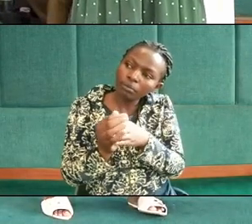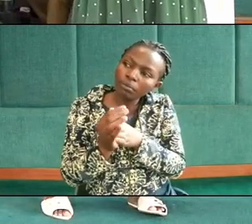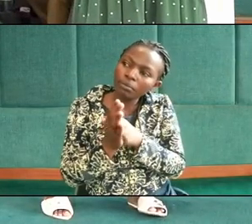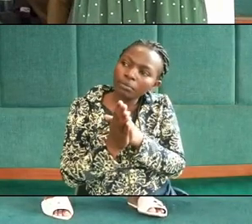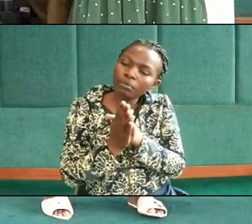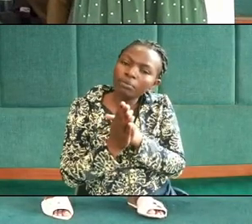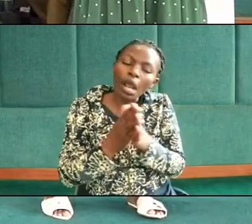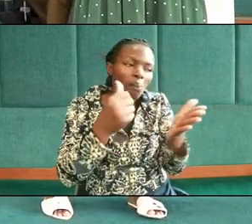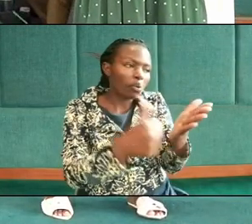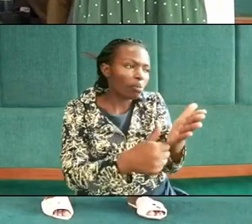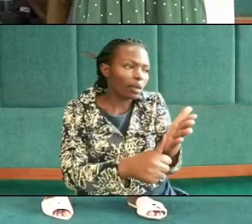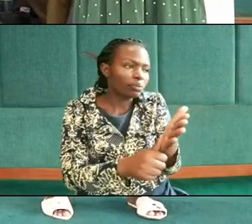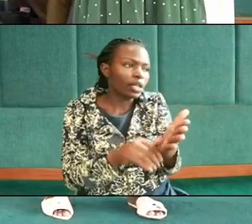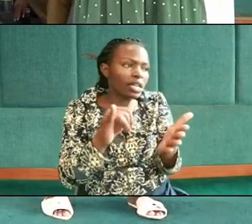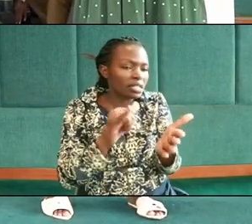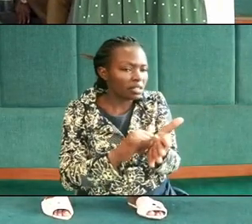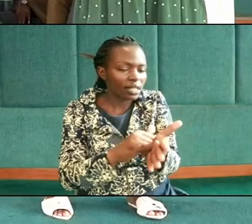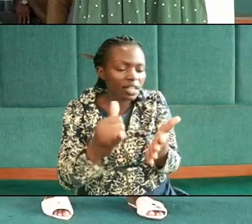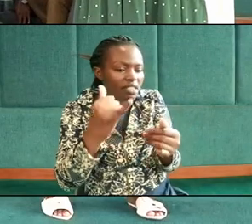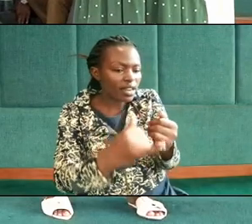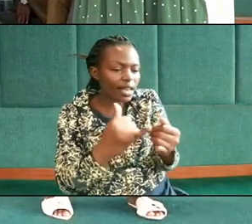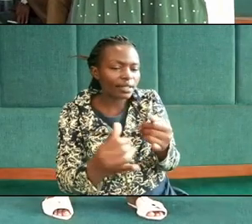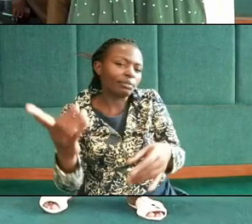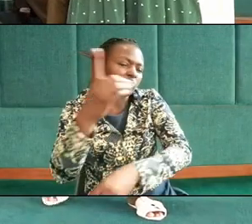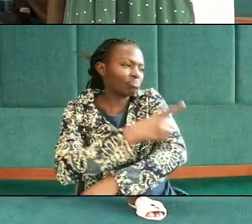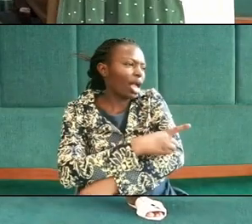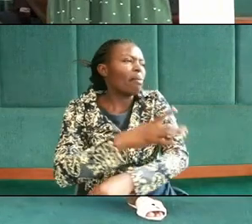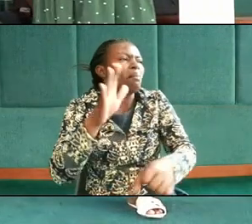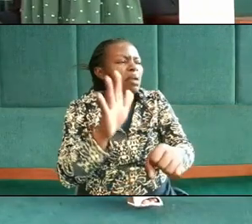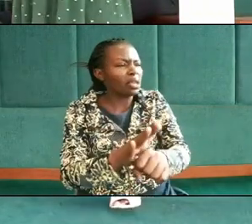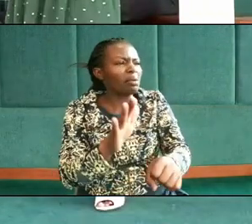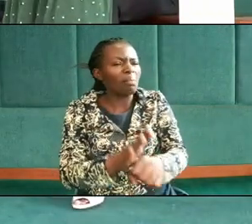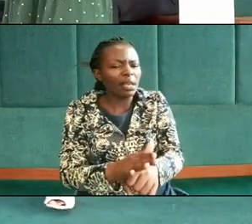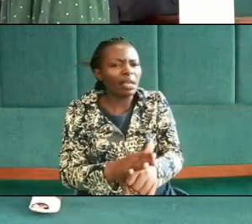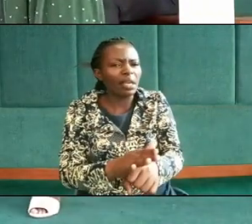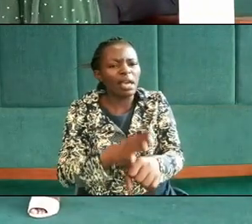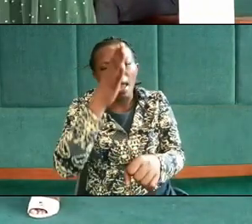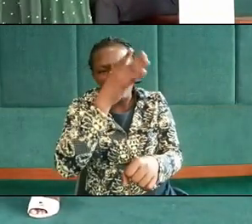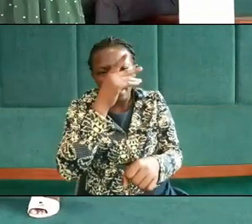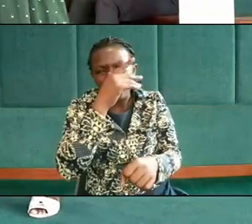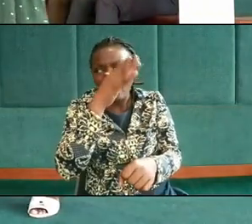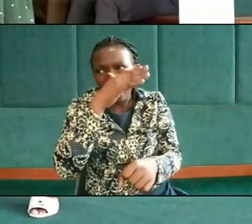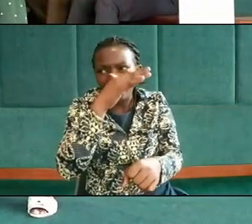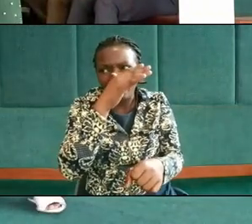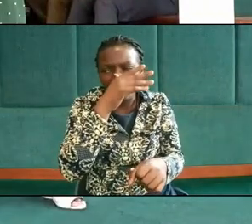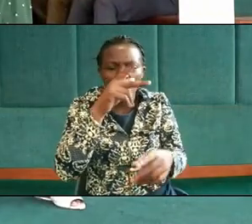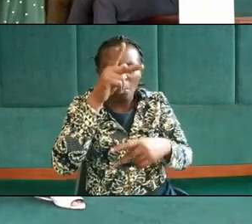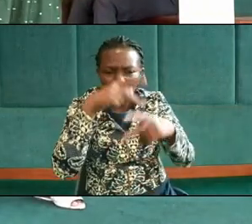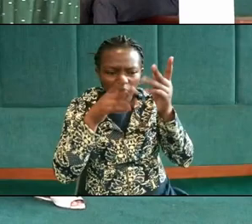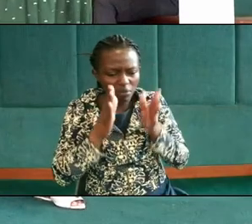but now the problem is, in the last days, there will be so many false prophets who will come to lie to